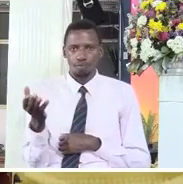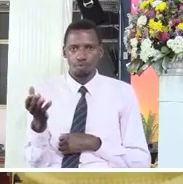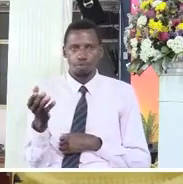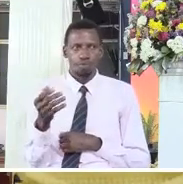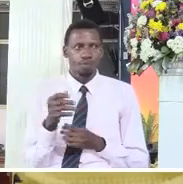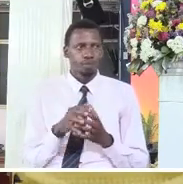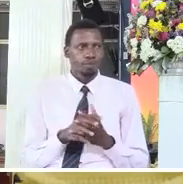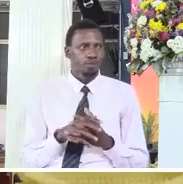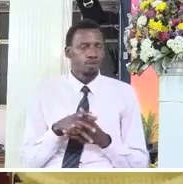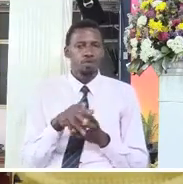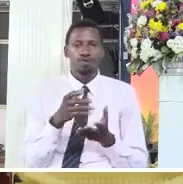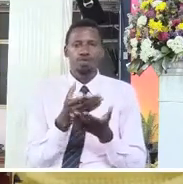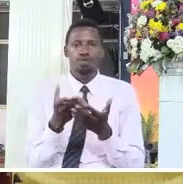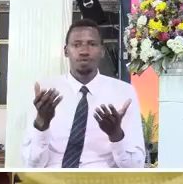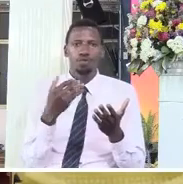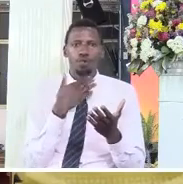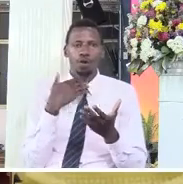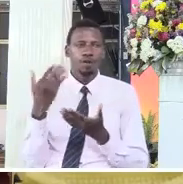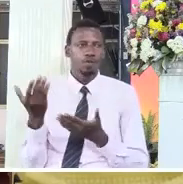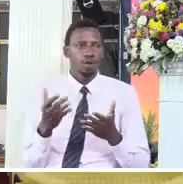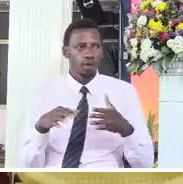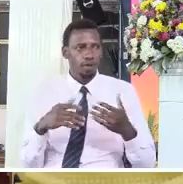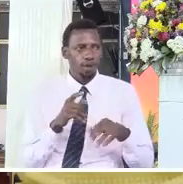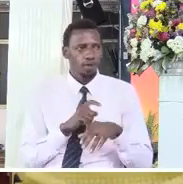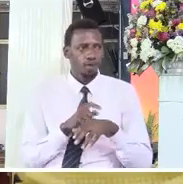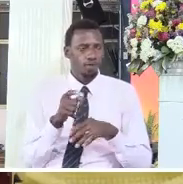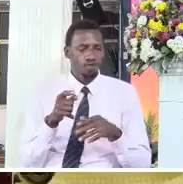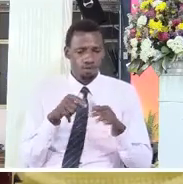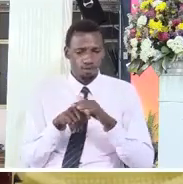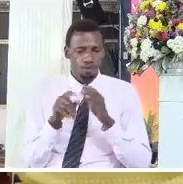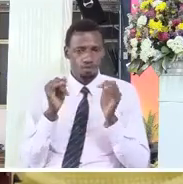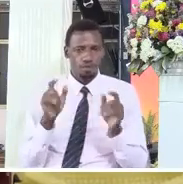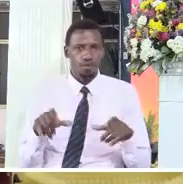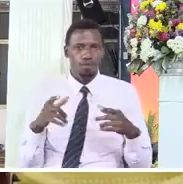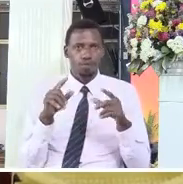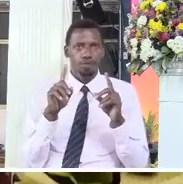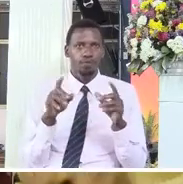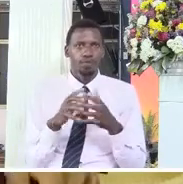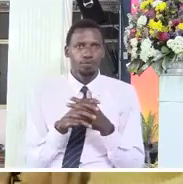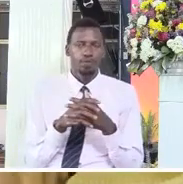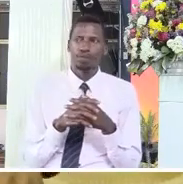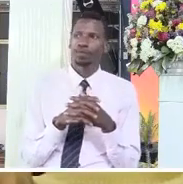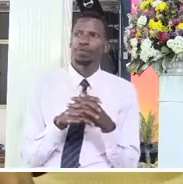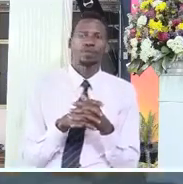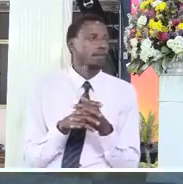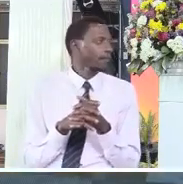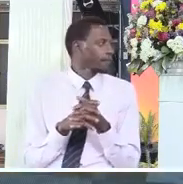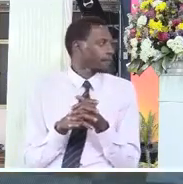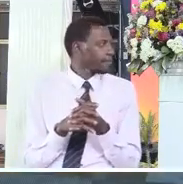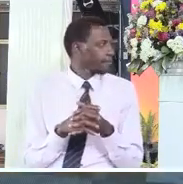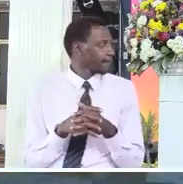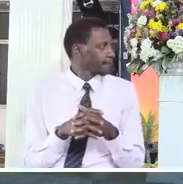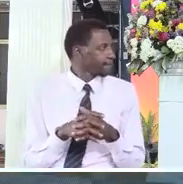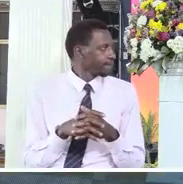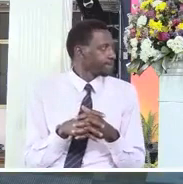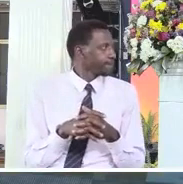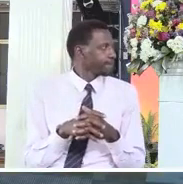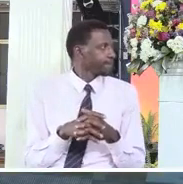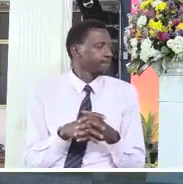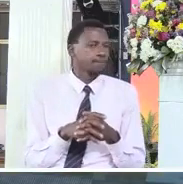received when you come to Newlife? How do you want to be received, Lamek? Yeah, thank you, Jim.